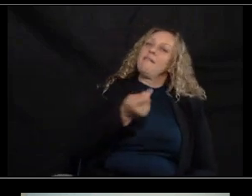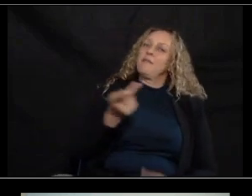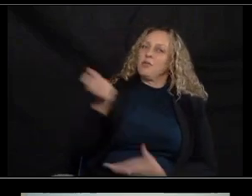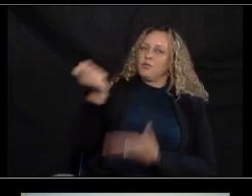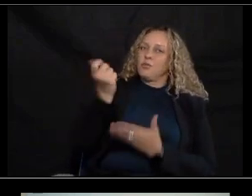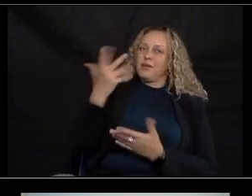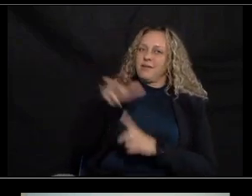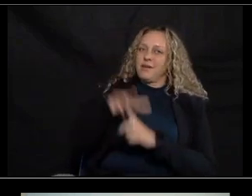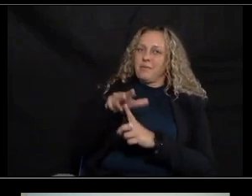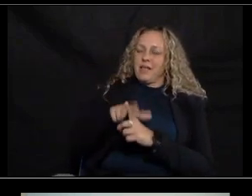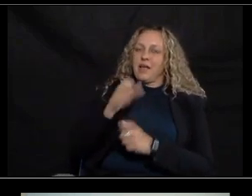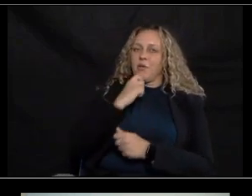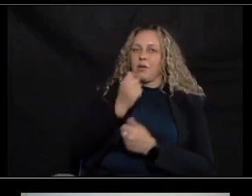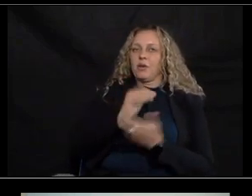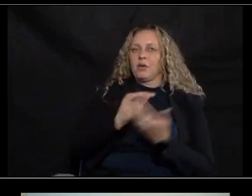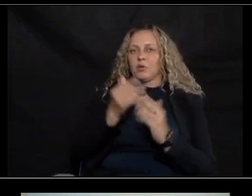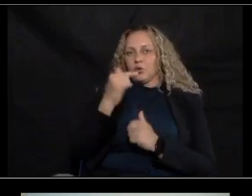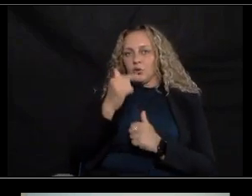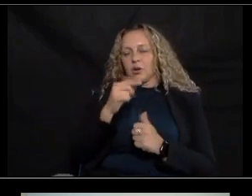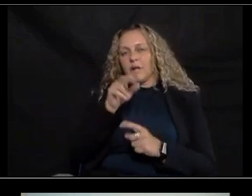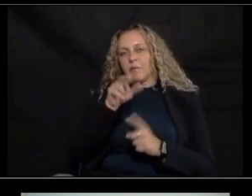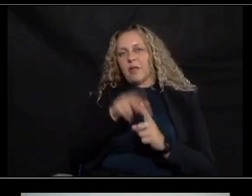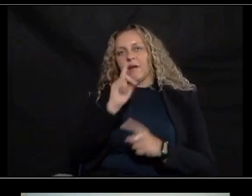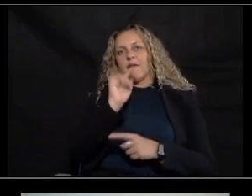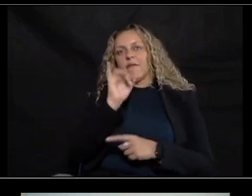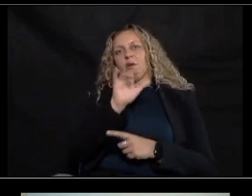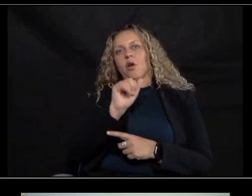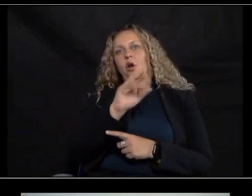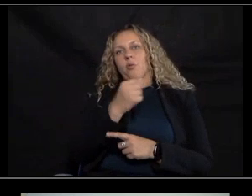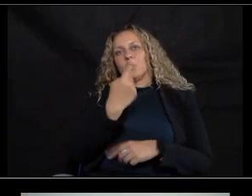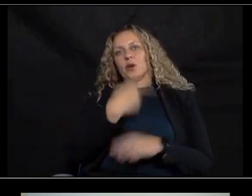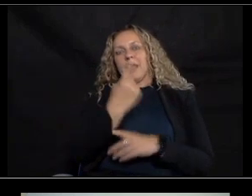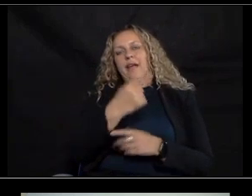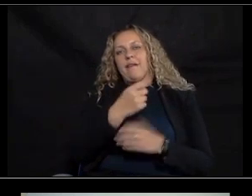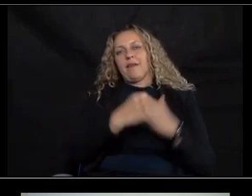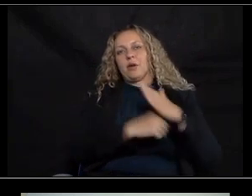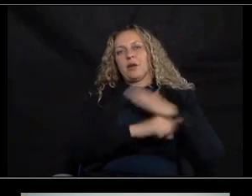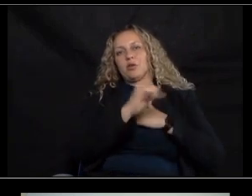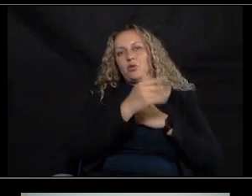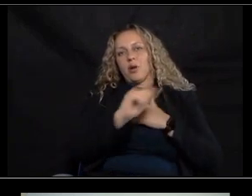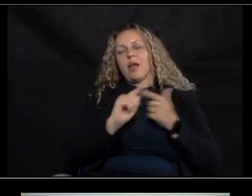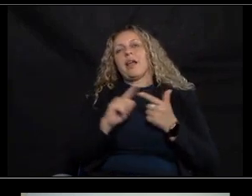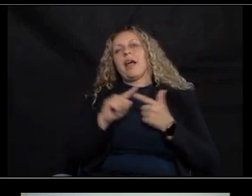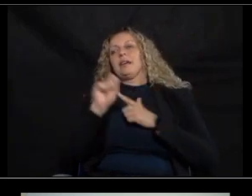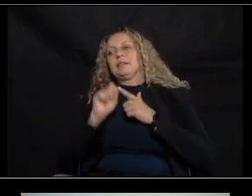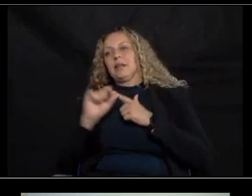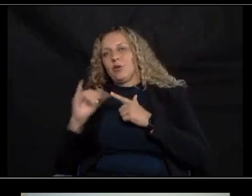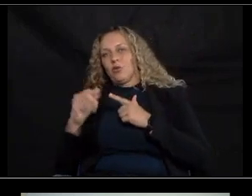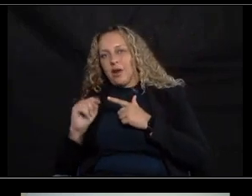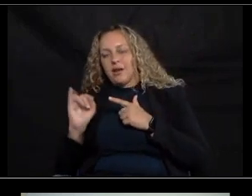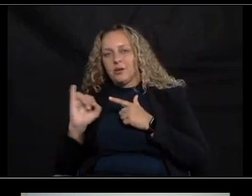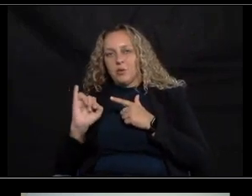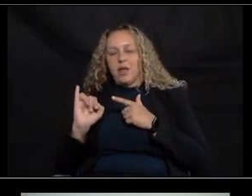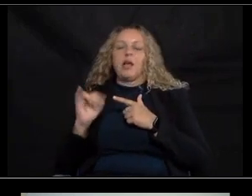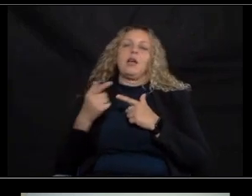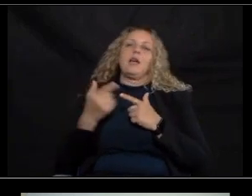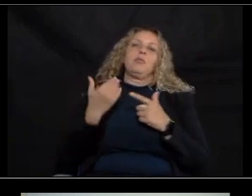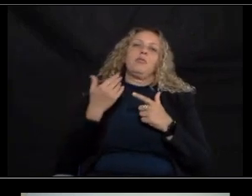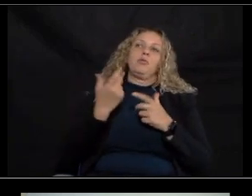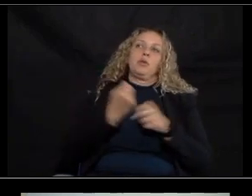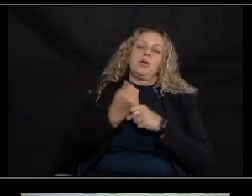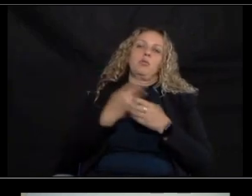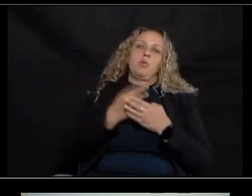applied for. With Community Greening has applied for an Arbor Day Foundation grant, and the city has applied for a state grant that's a three-year program